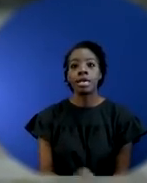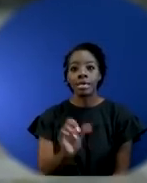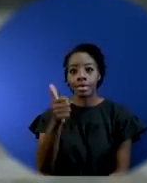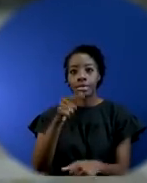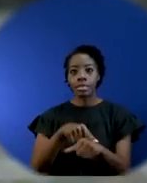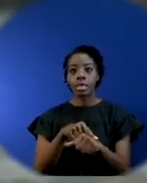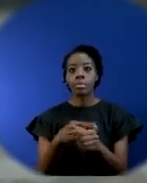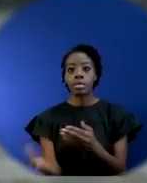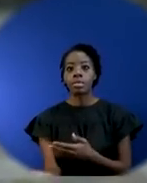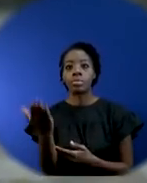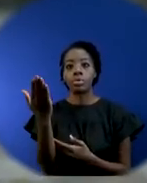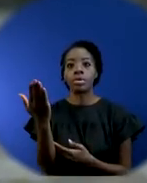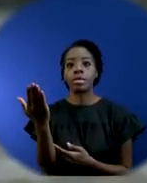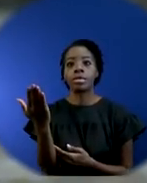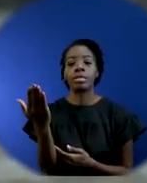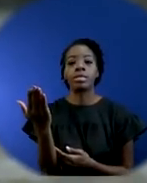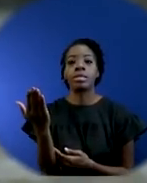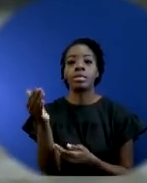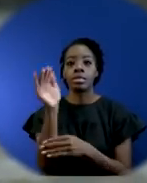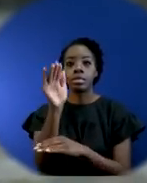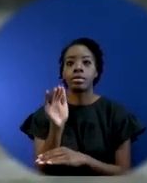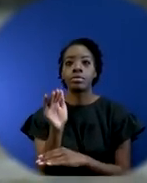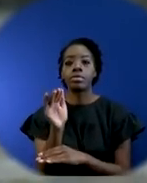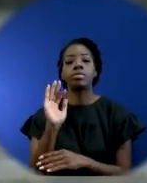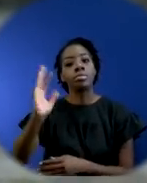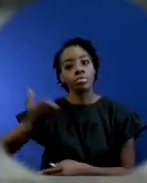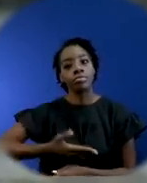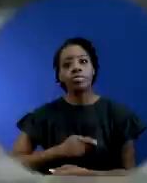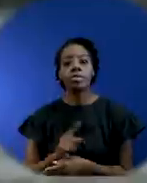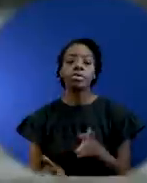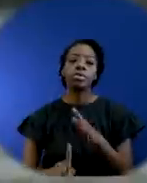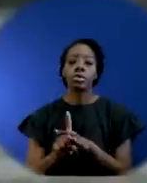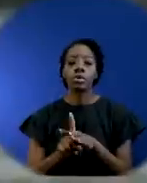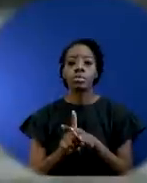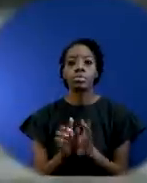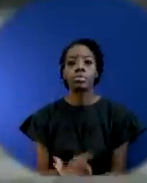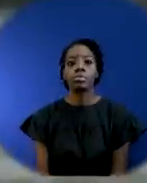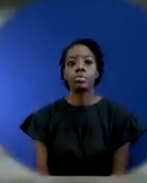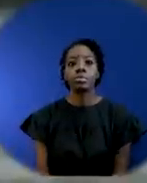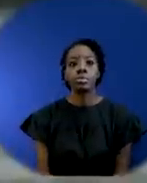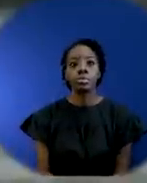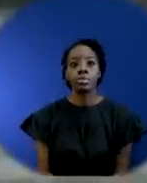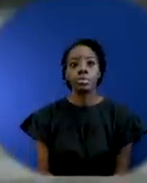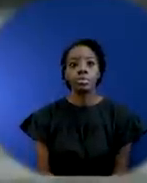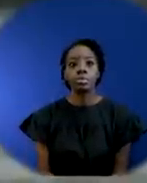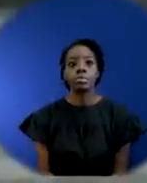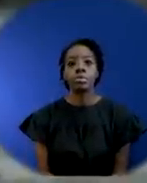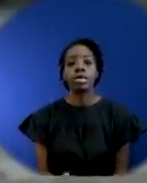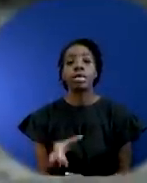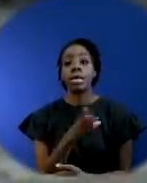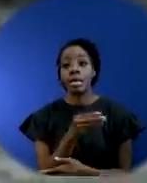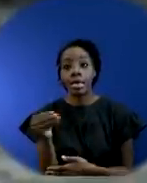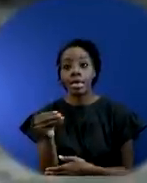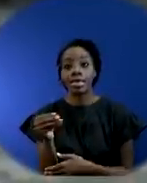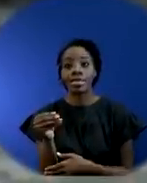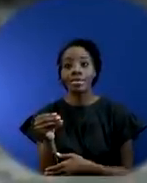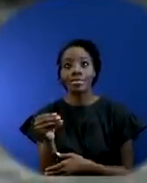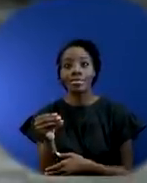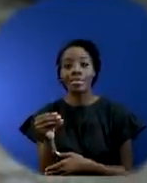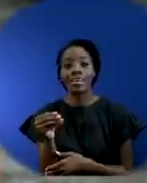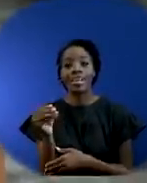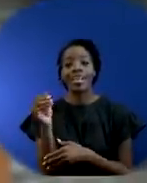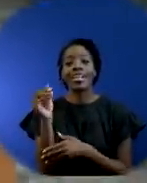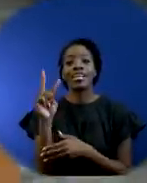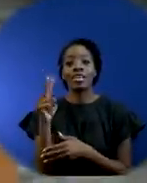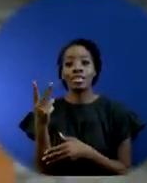the morning into the early afternoon, we invite you to come by the church and participate in our summer fest. And then 2 days later, after we